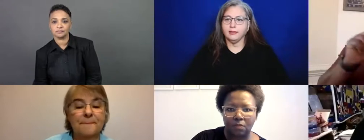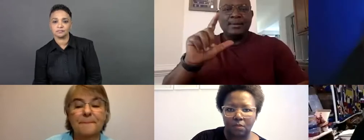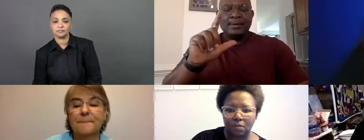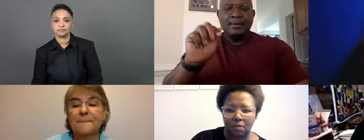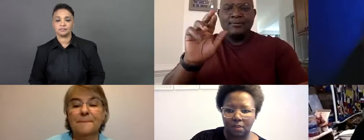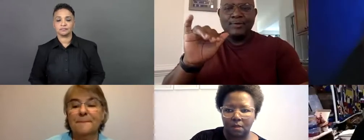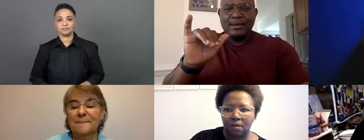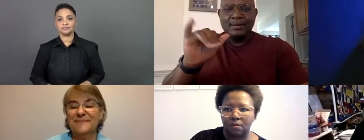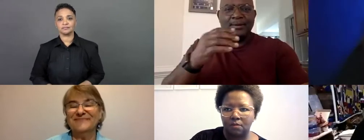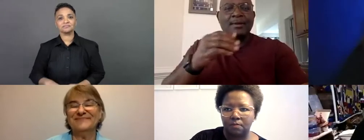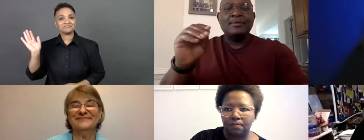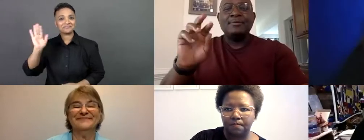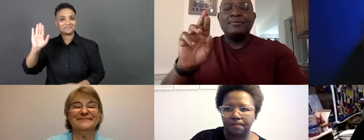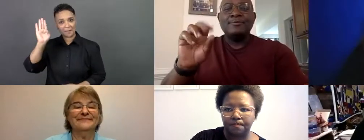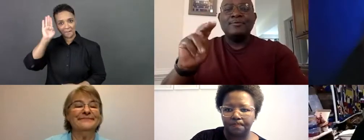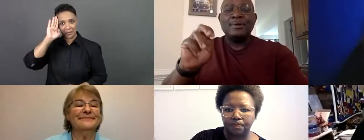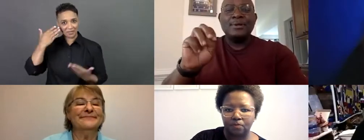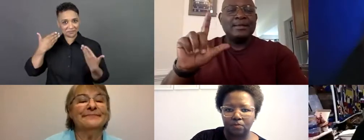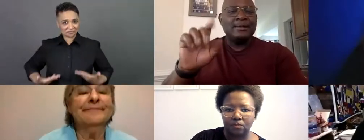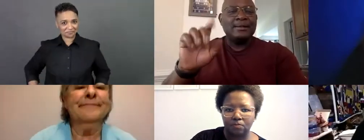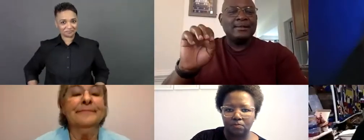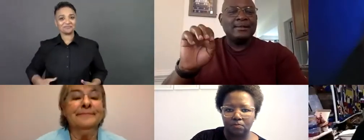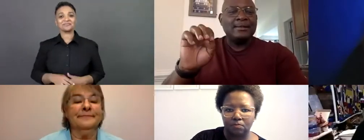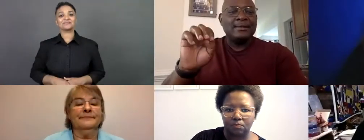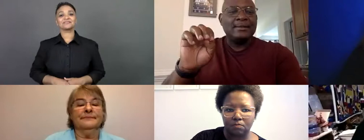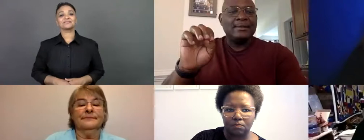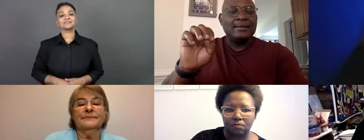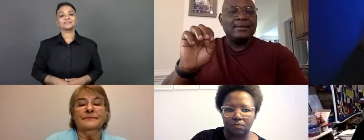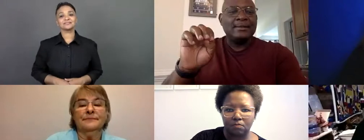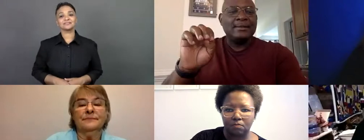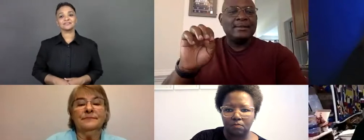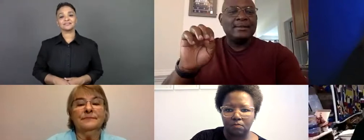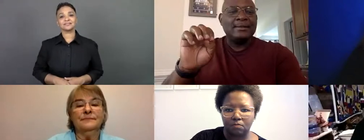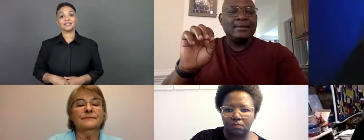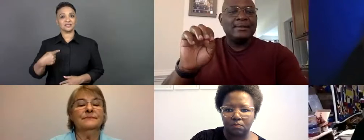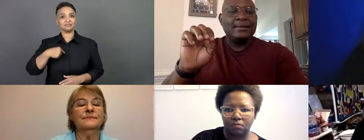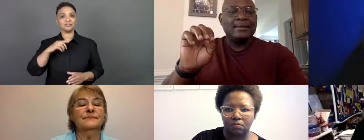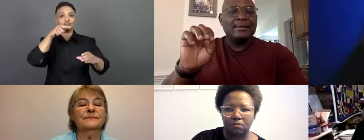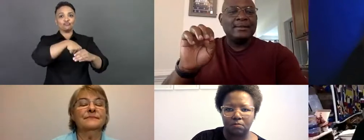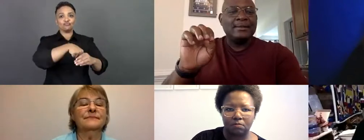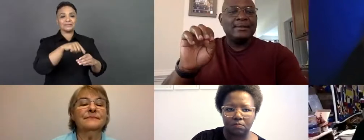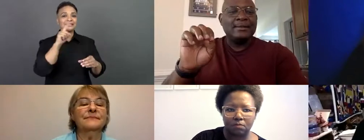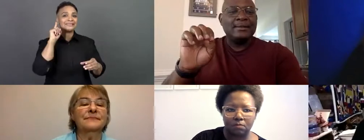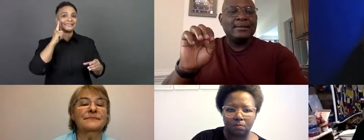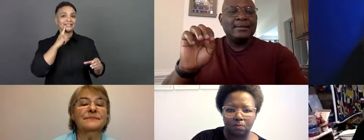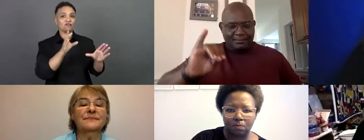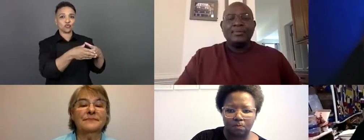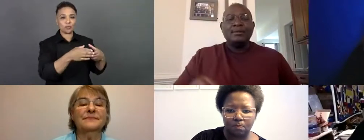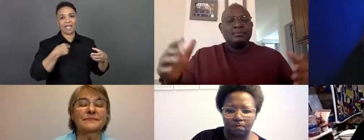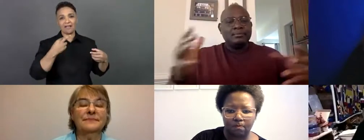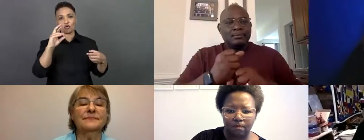Hi, this is Bumi, and I'm deaf. I was in a deaf group, so I had Ronell.